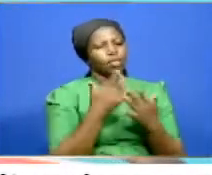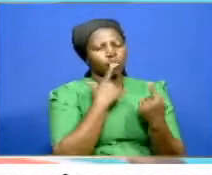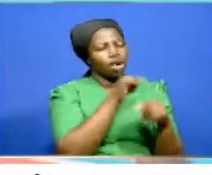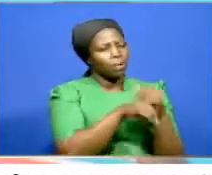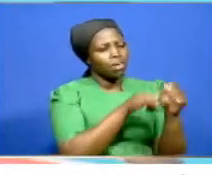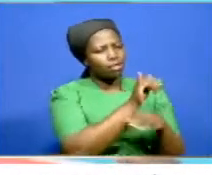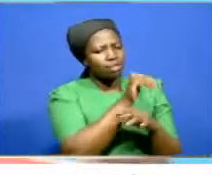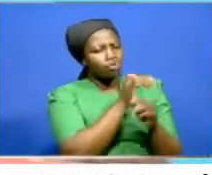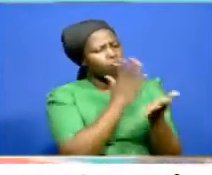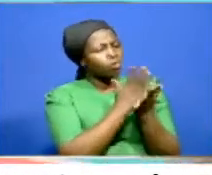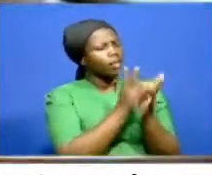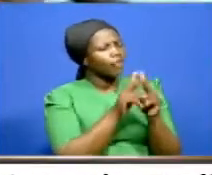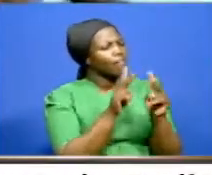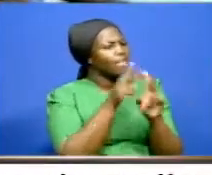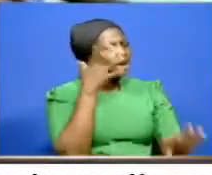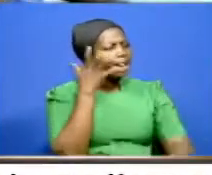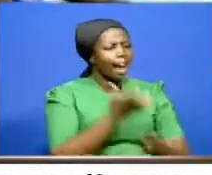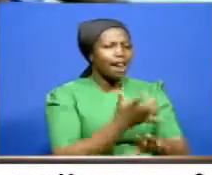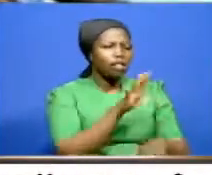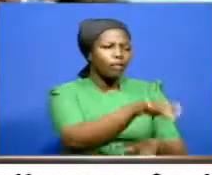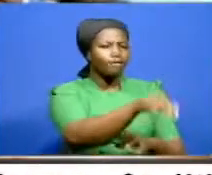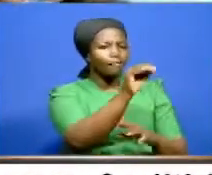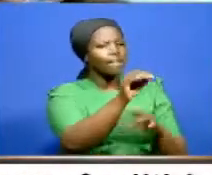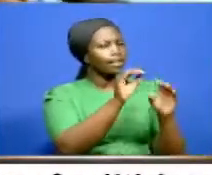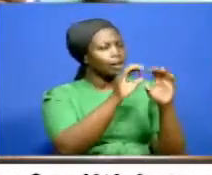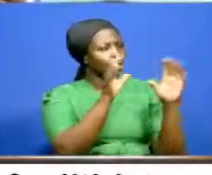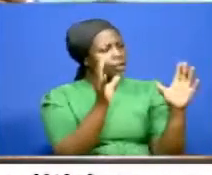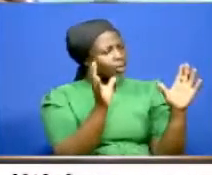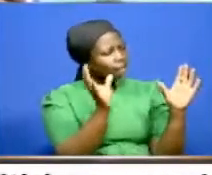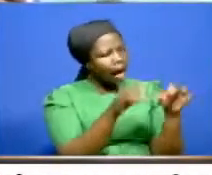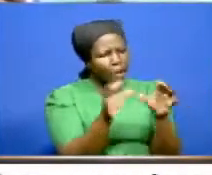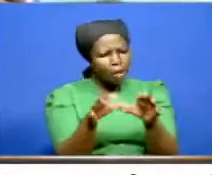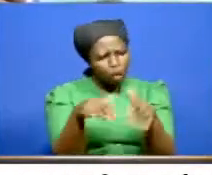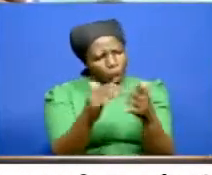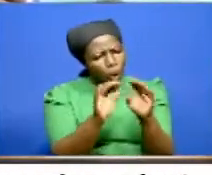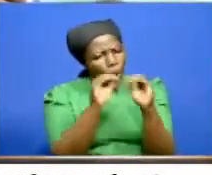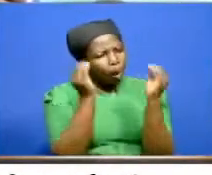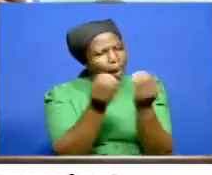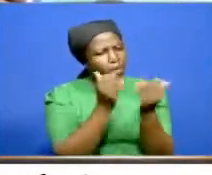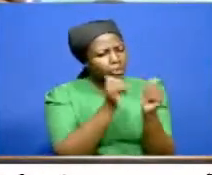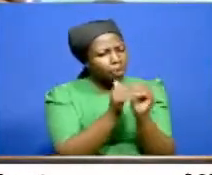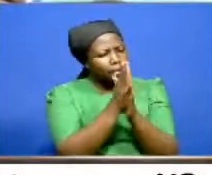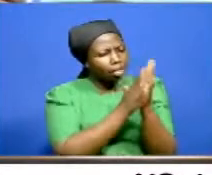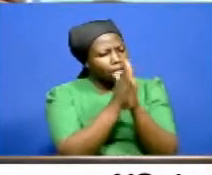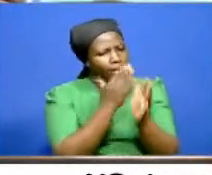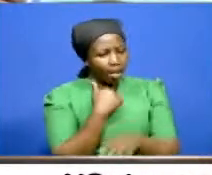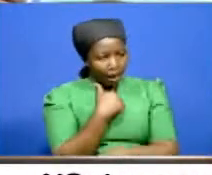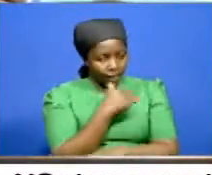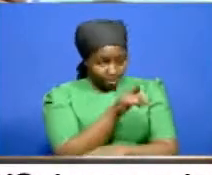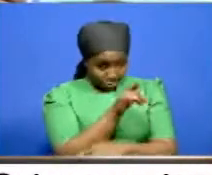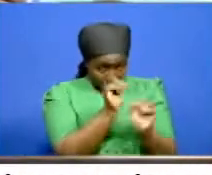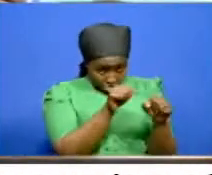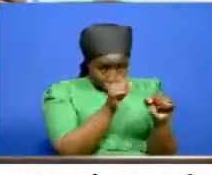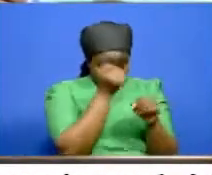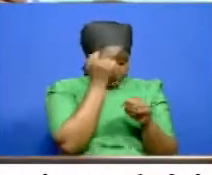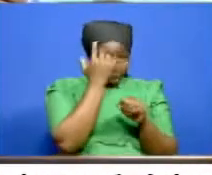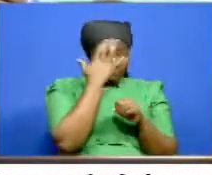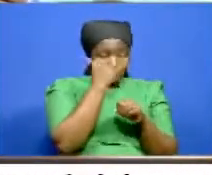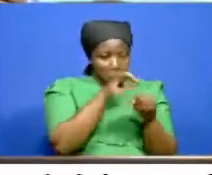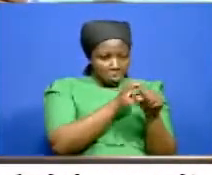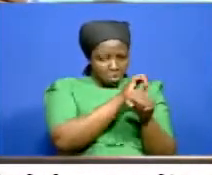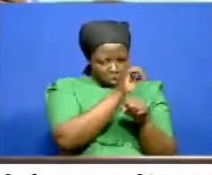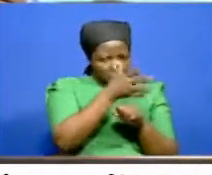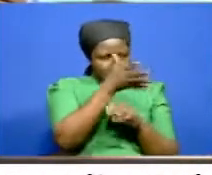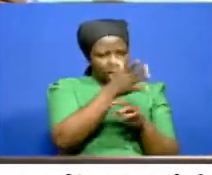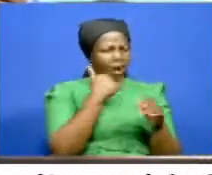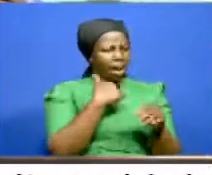to, of course, find, you know, corporates who are interested, which is quite understandable because of the COVID-19 pandemic situation and all that. There